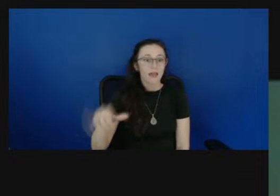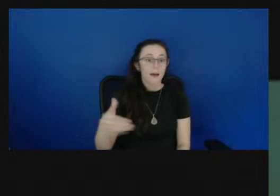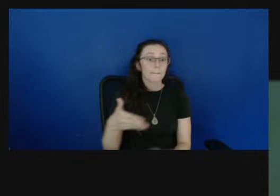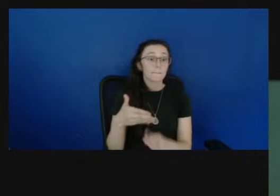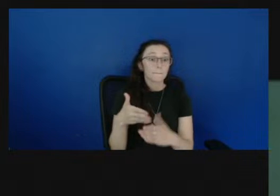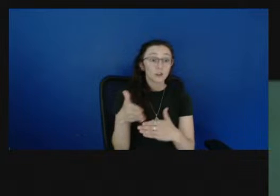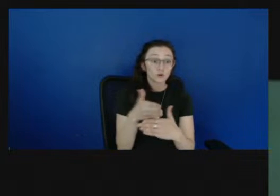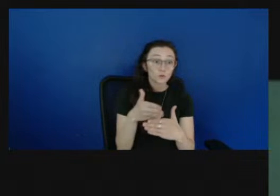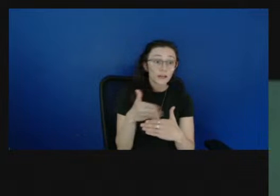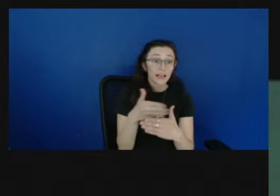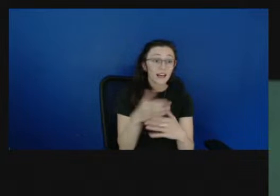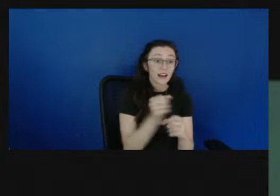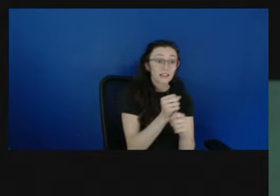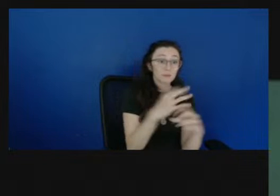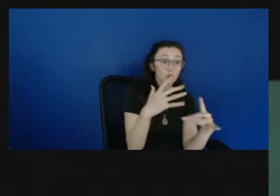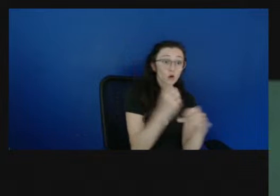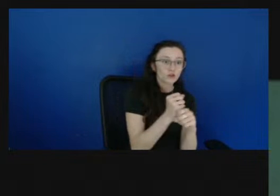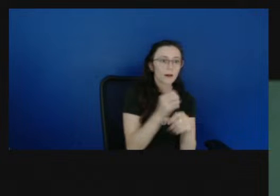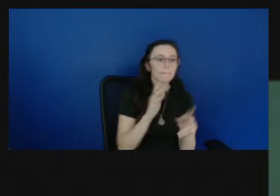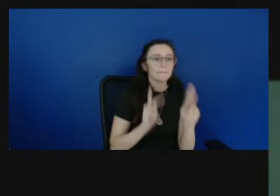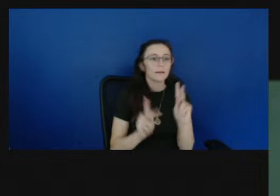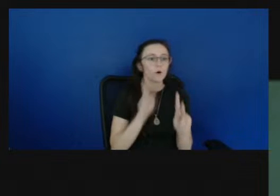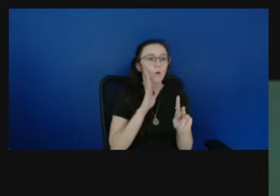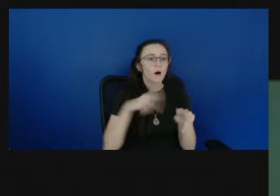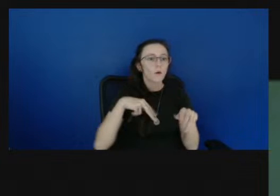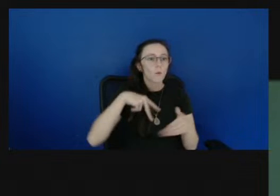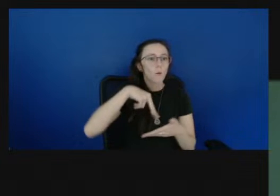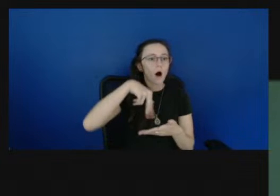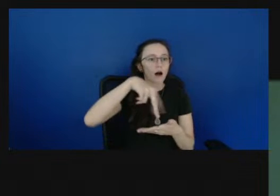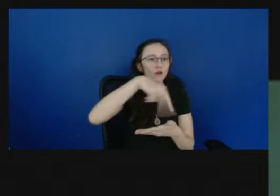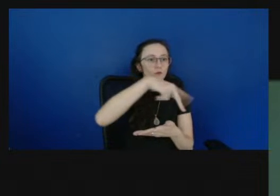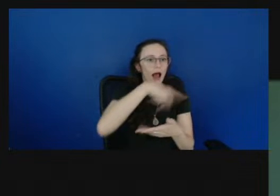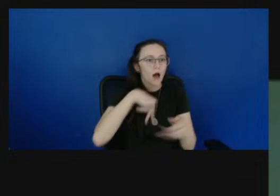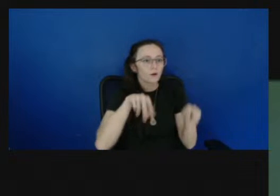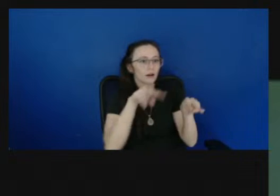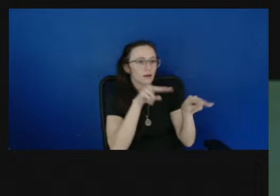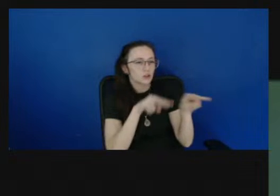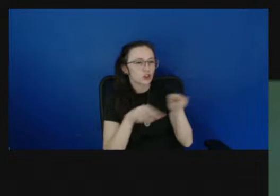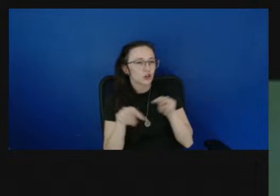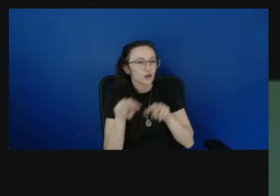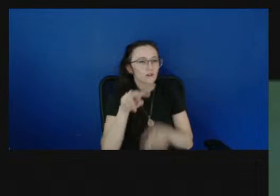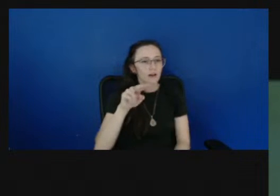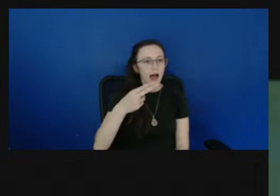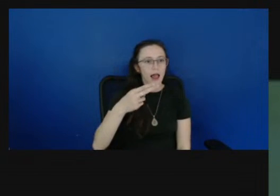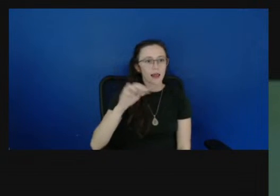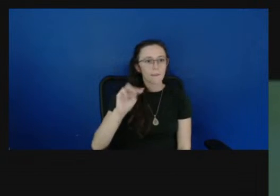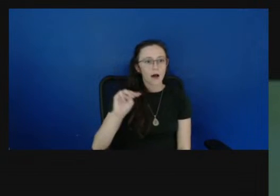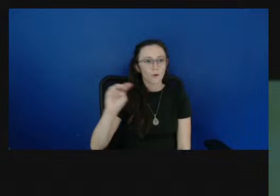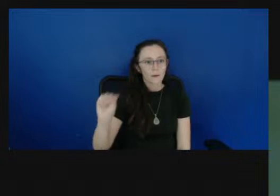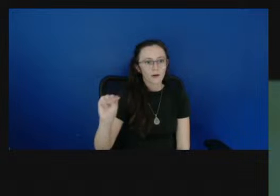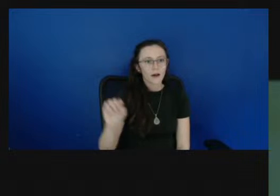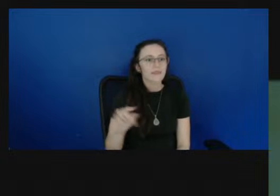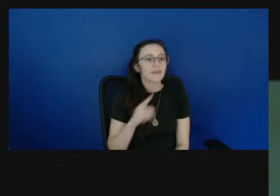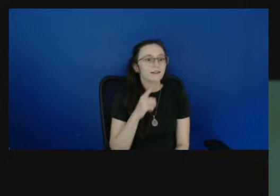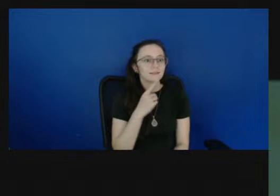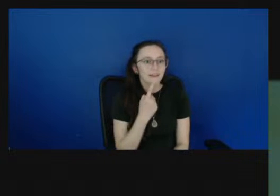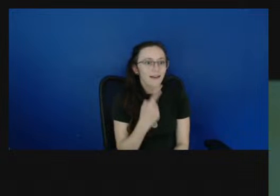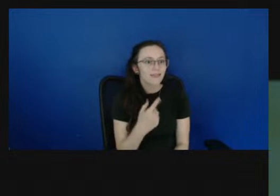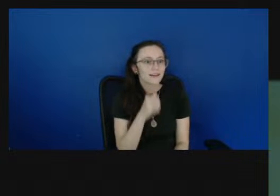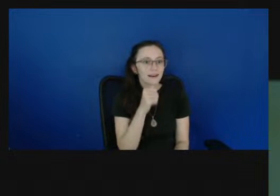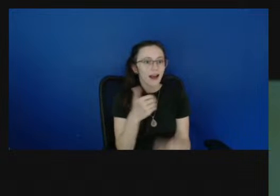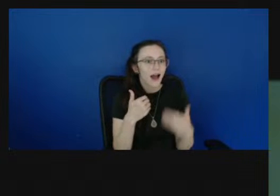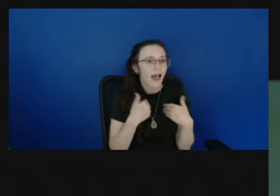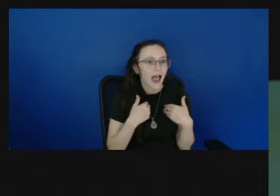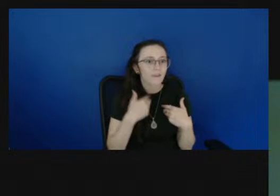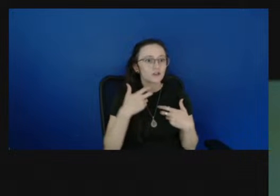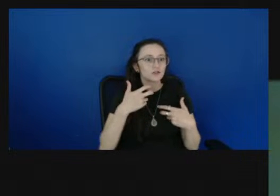HVO would walk around Maunaloa making observations, and they repeatedly said that they didn't have any trouble breathing. There was no